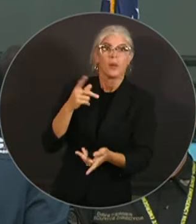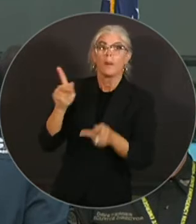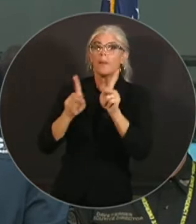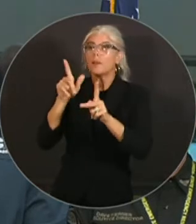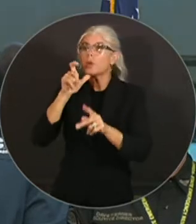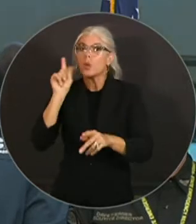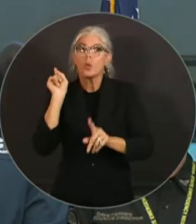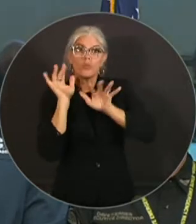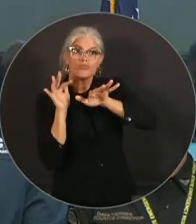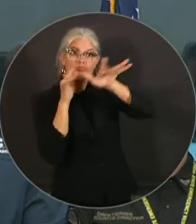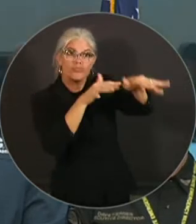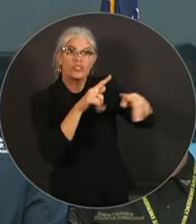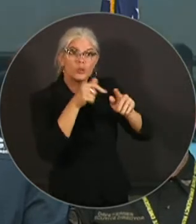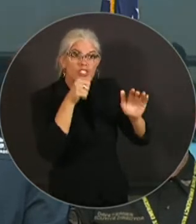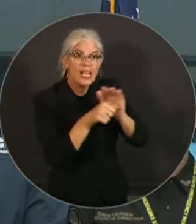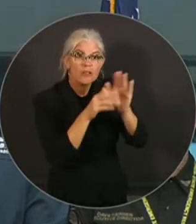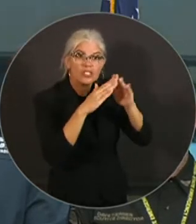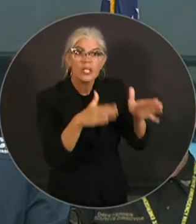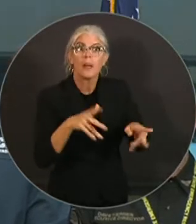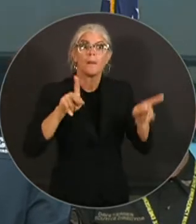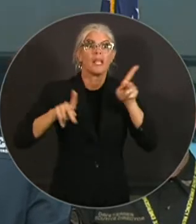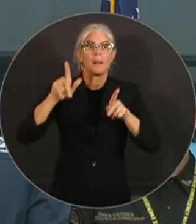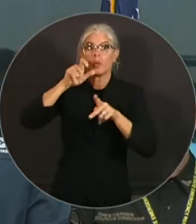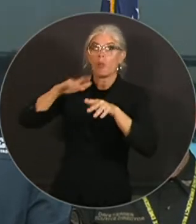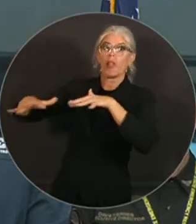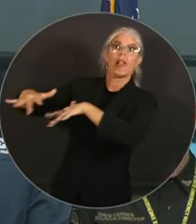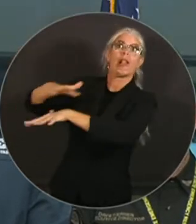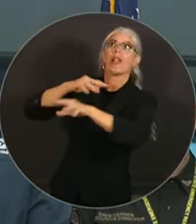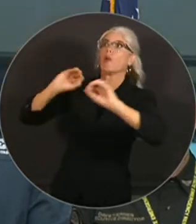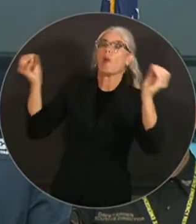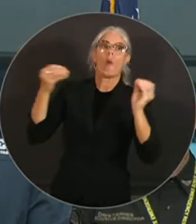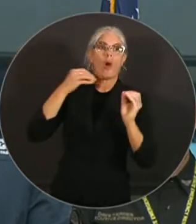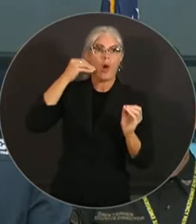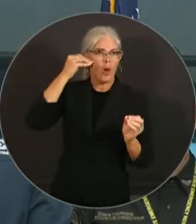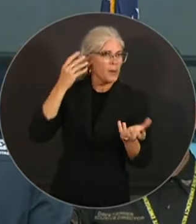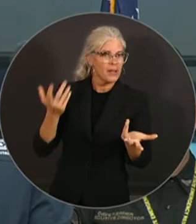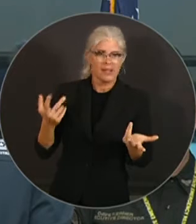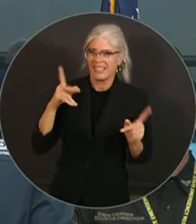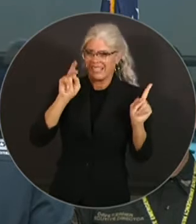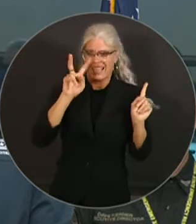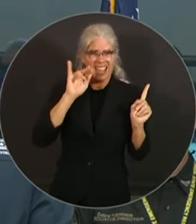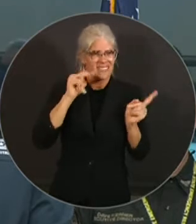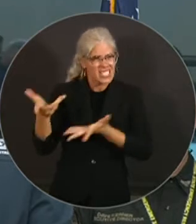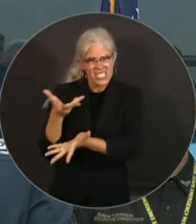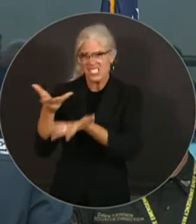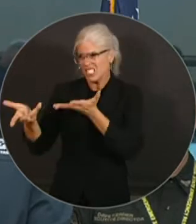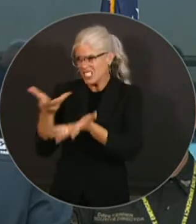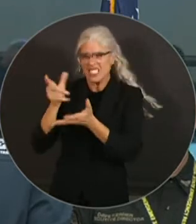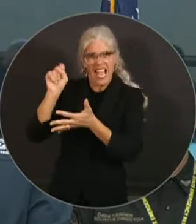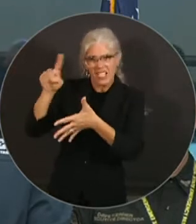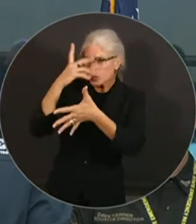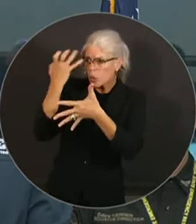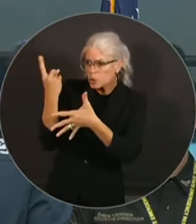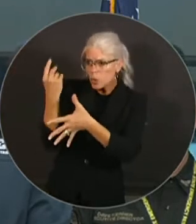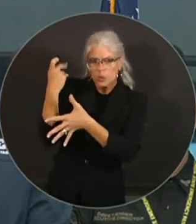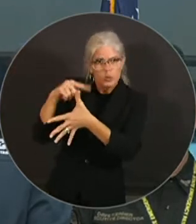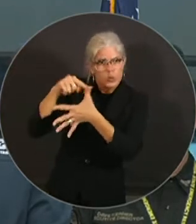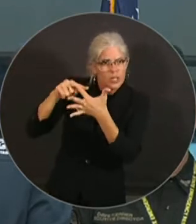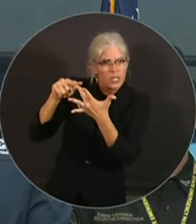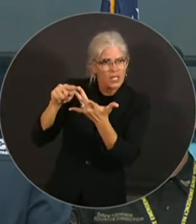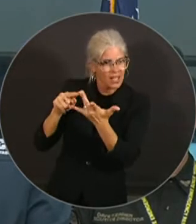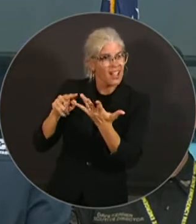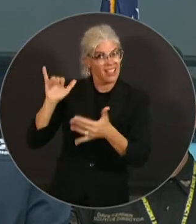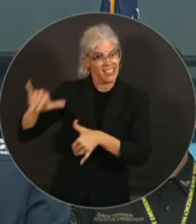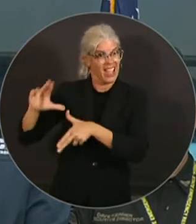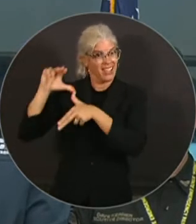been displaced. Kevin has worked with those folks. There's a variety of options that we've done. This storm could potentially displace a